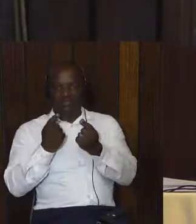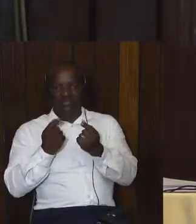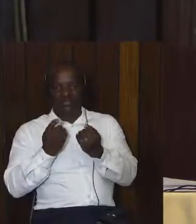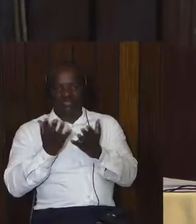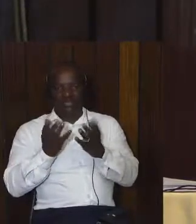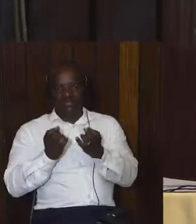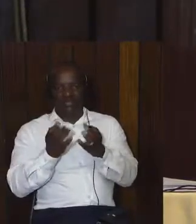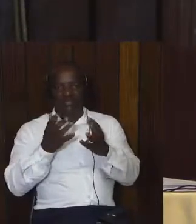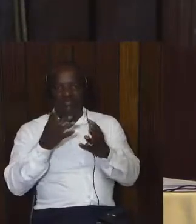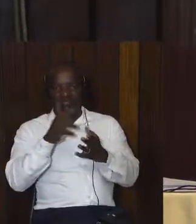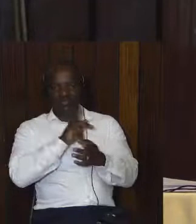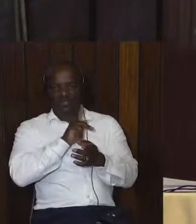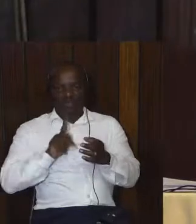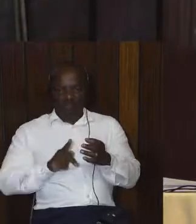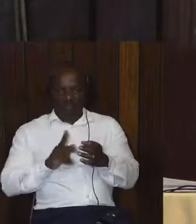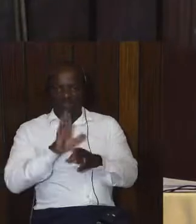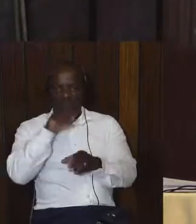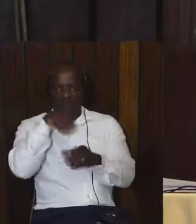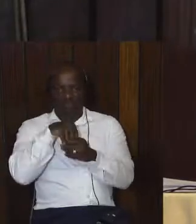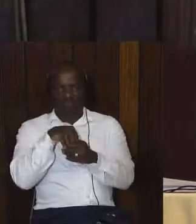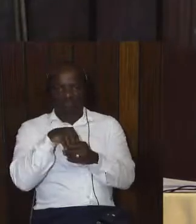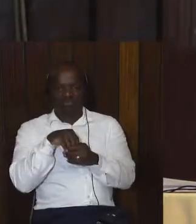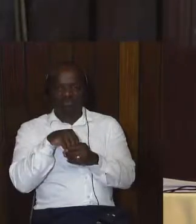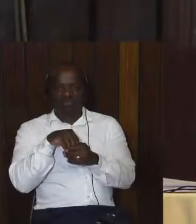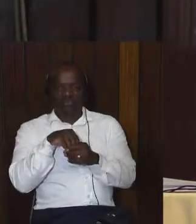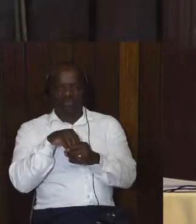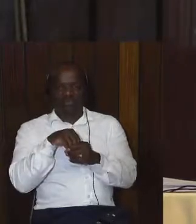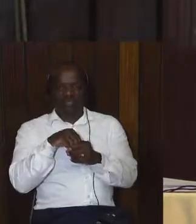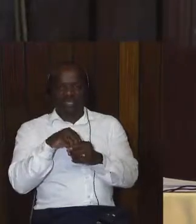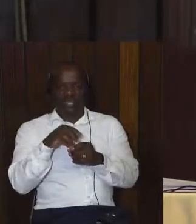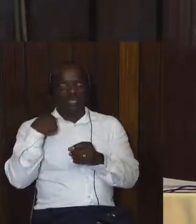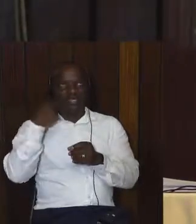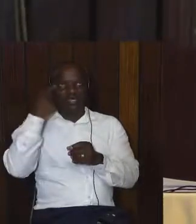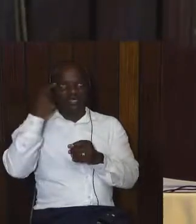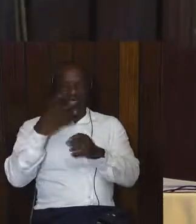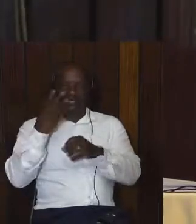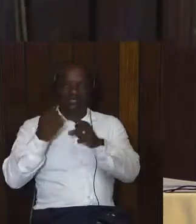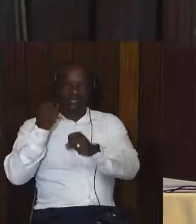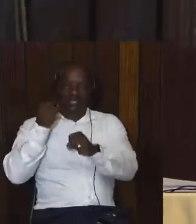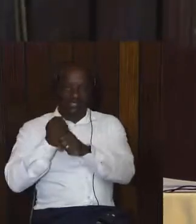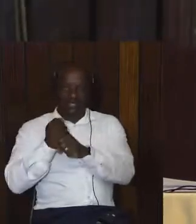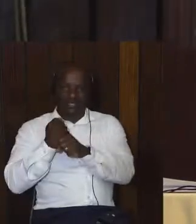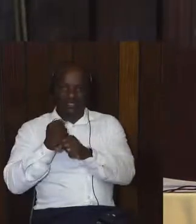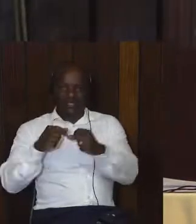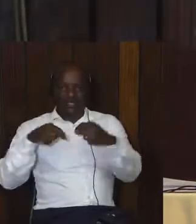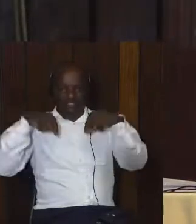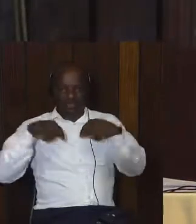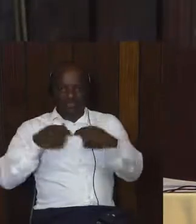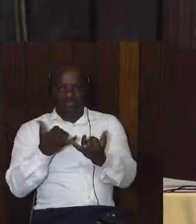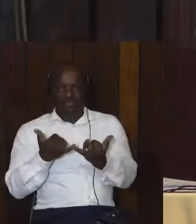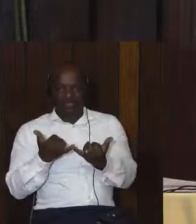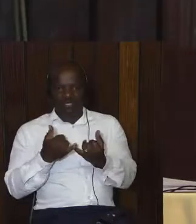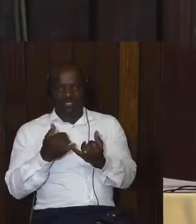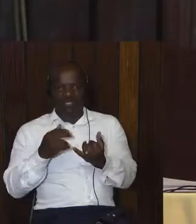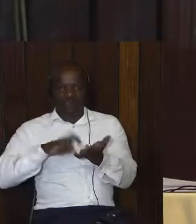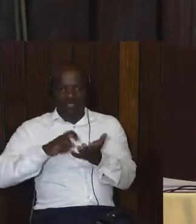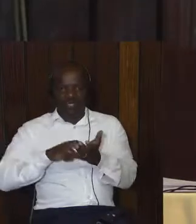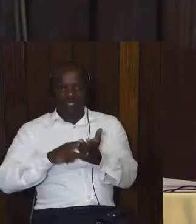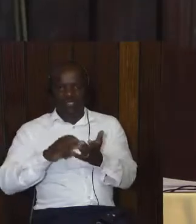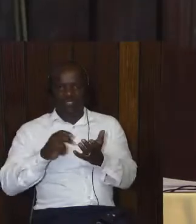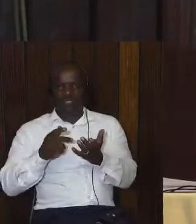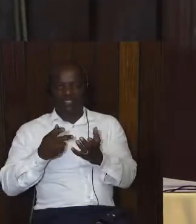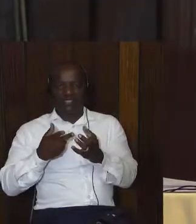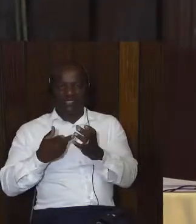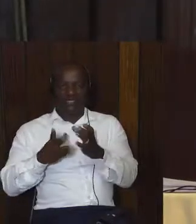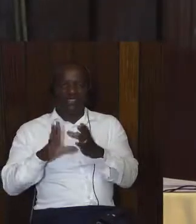of the Premier to intervene. I think that was last year. Today we are told we need political intervention.